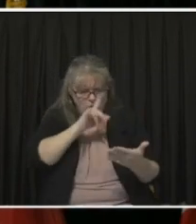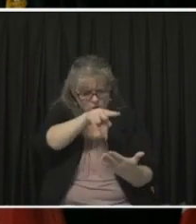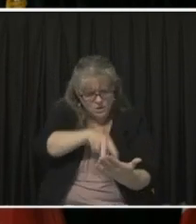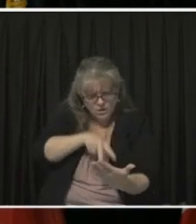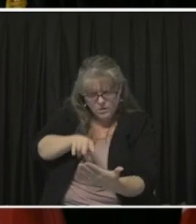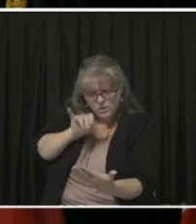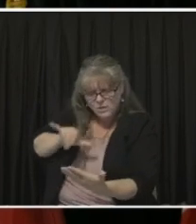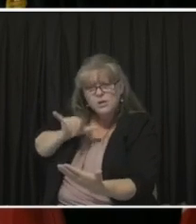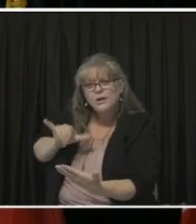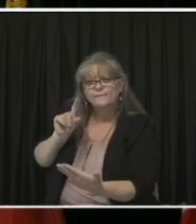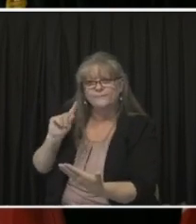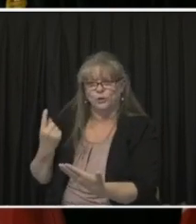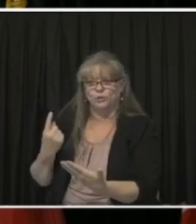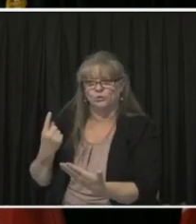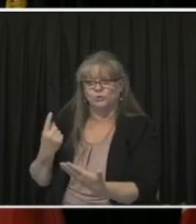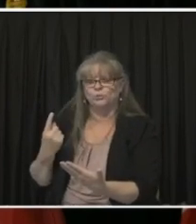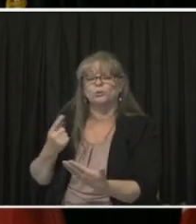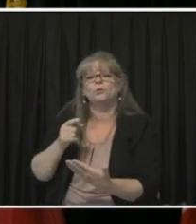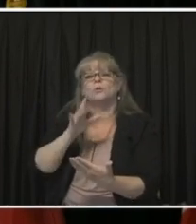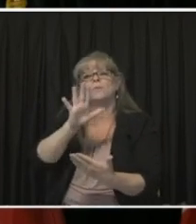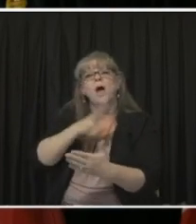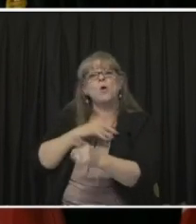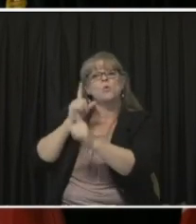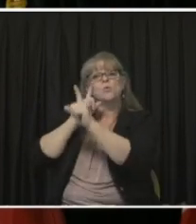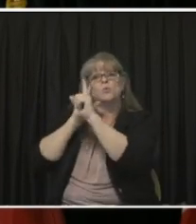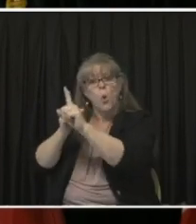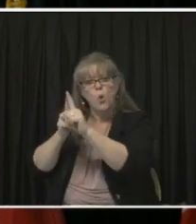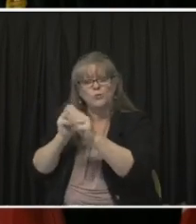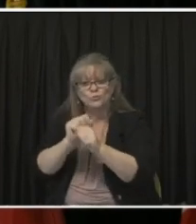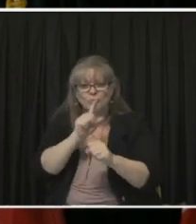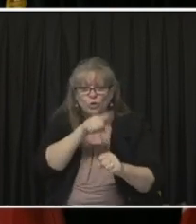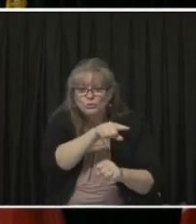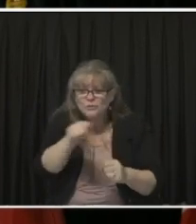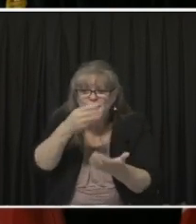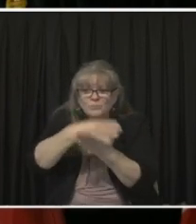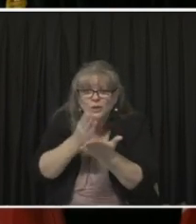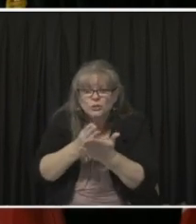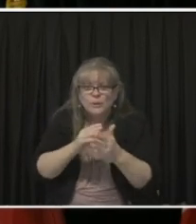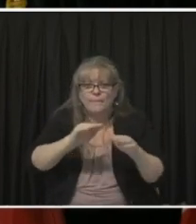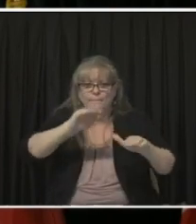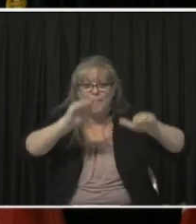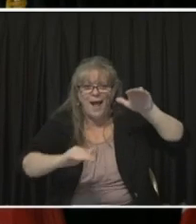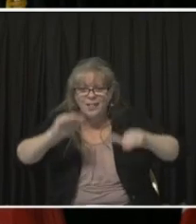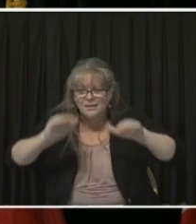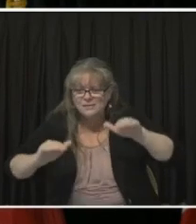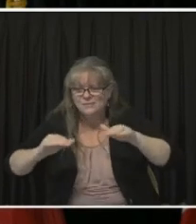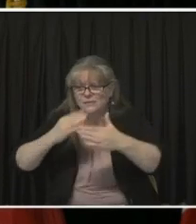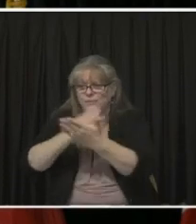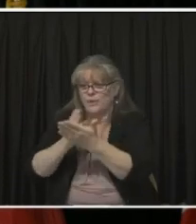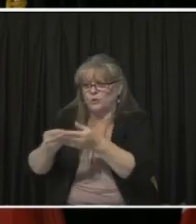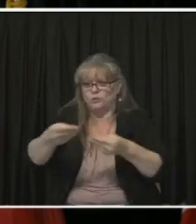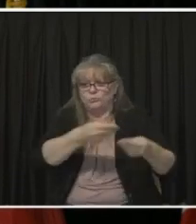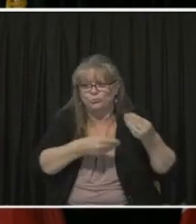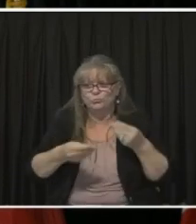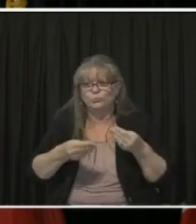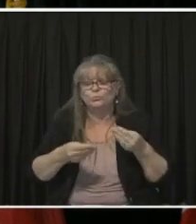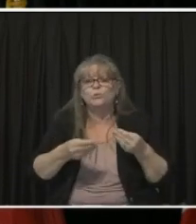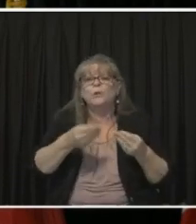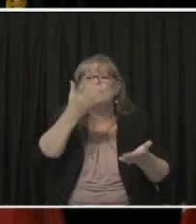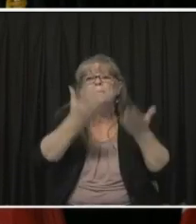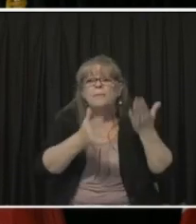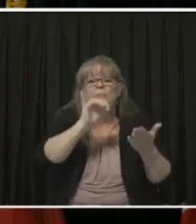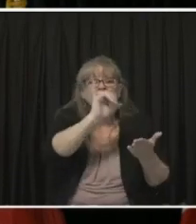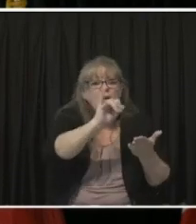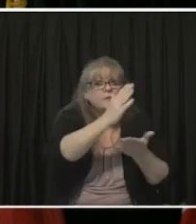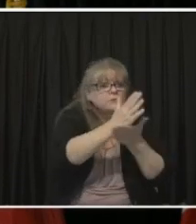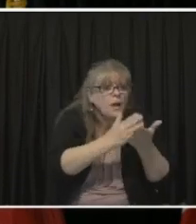balanced budget. There's going to be belt tightening, appropriately so, in the public sector, just as there is on people's families' budgets. And we look forward to doing